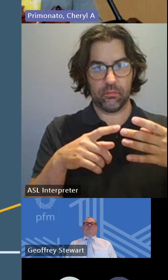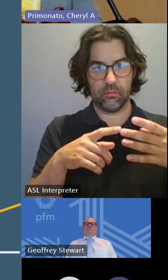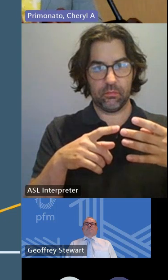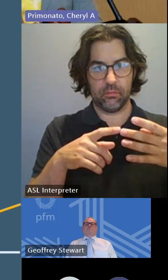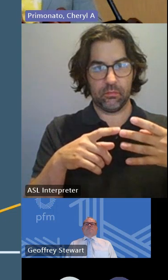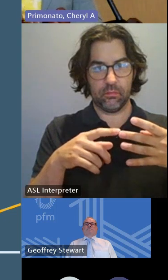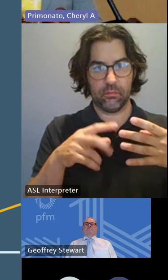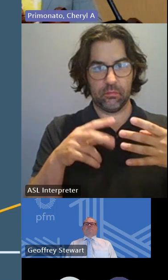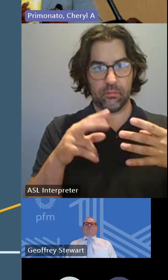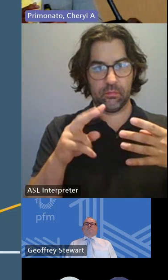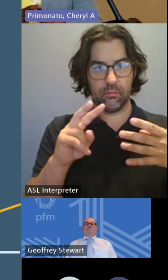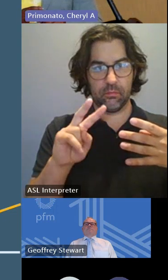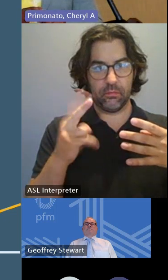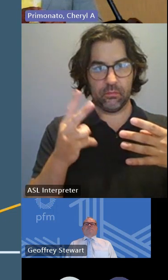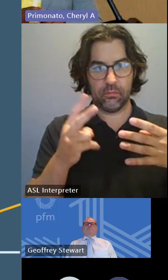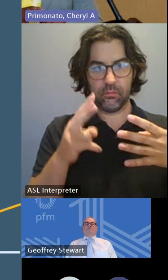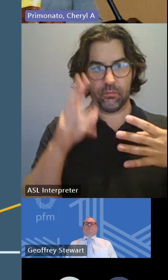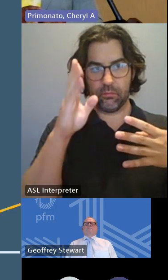in 2029.